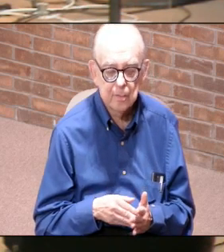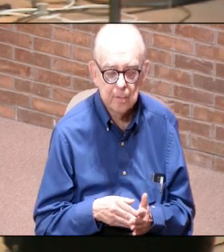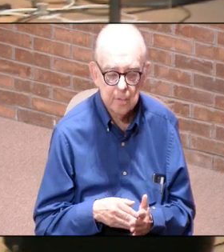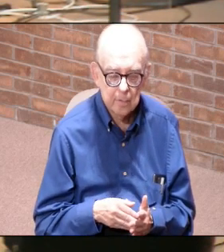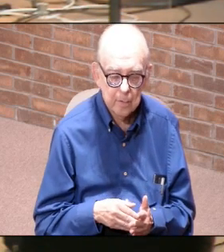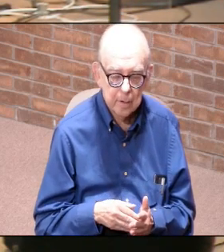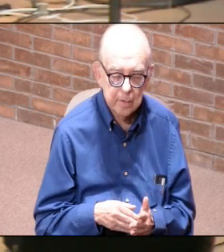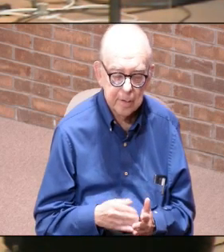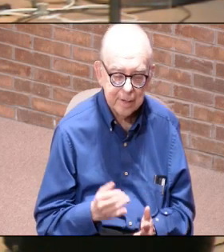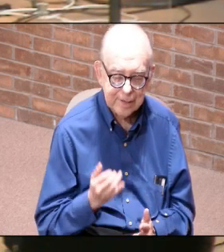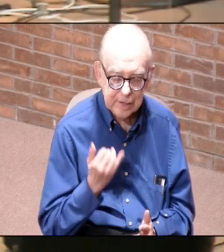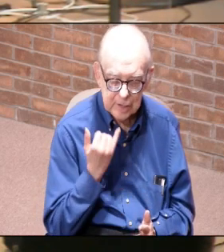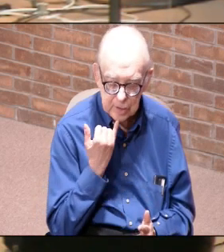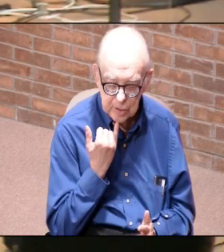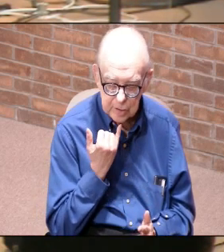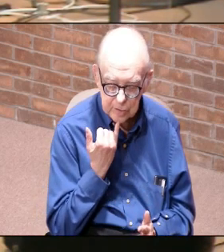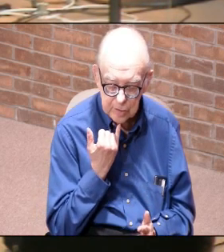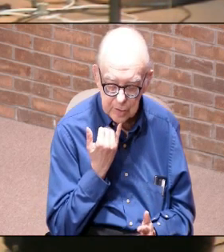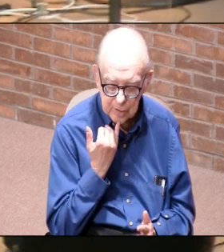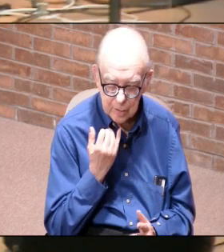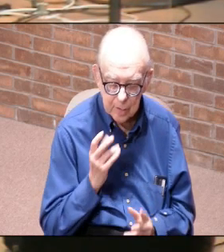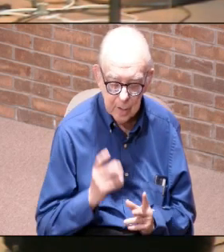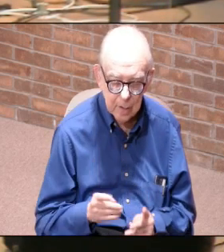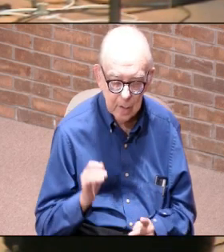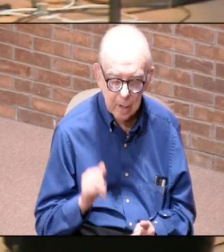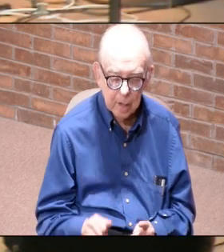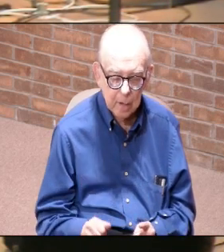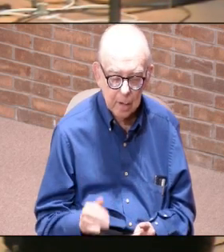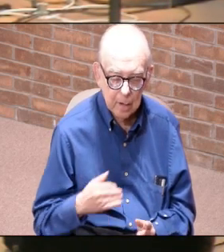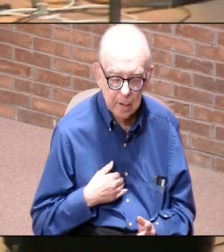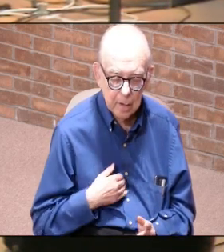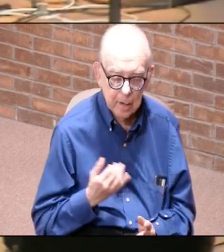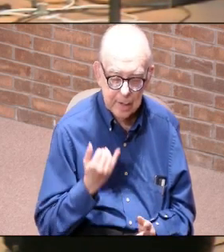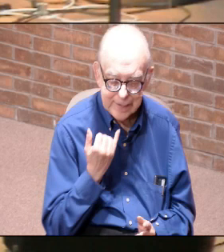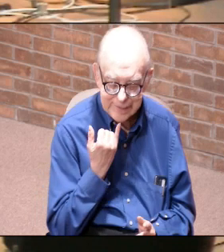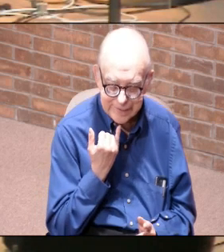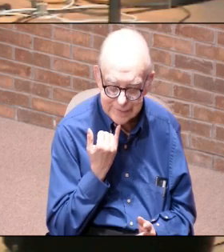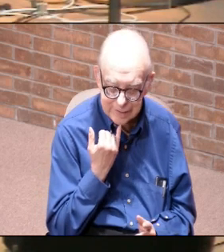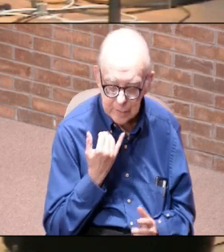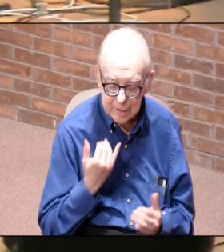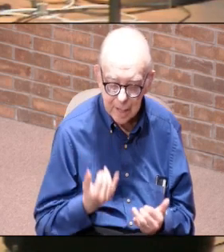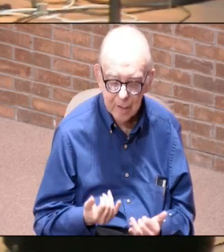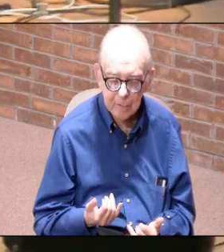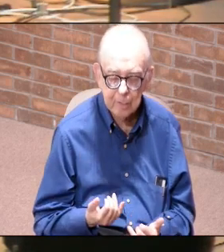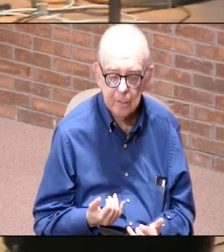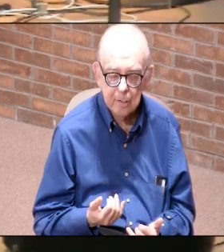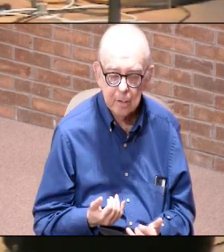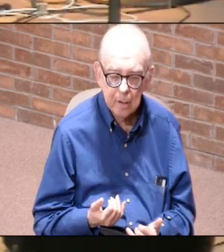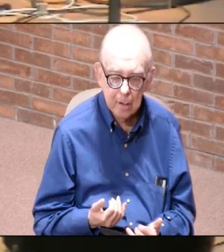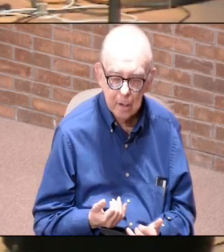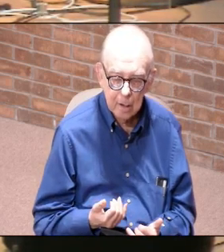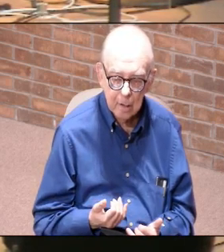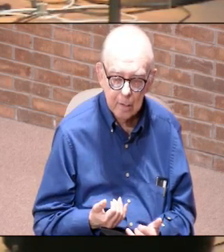the Israelites, still against the Israelites today?